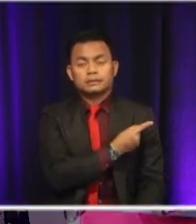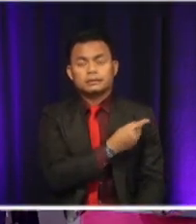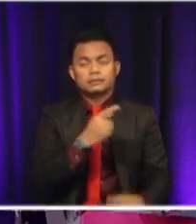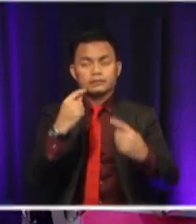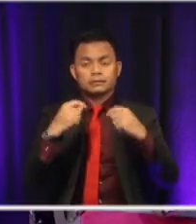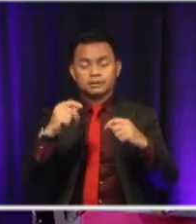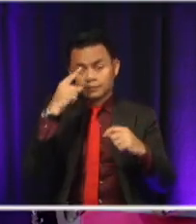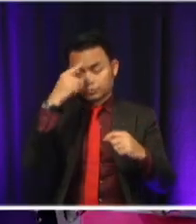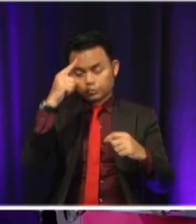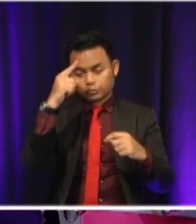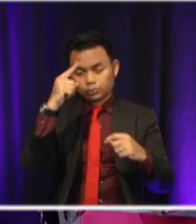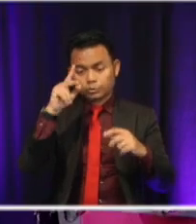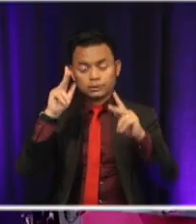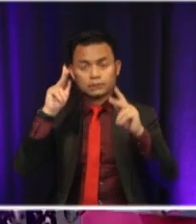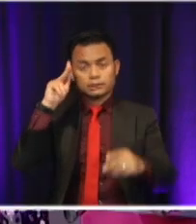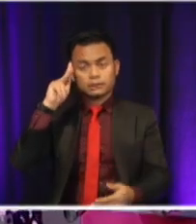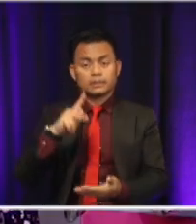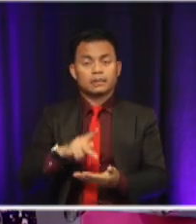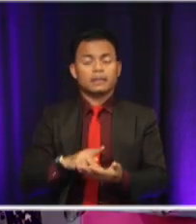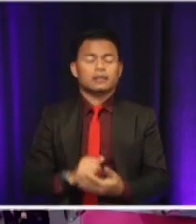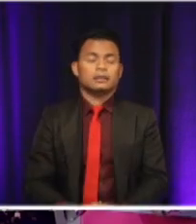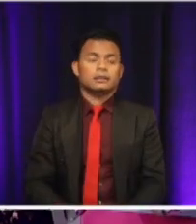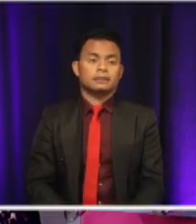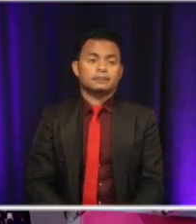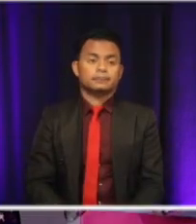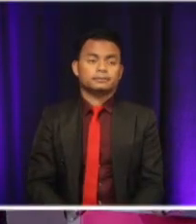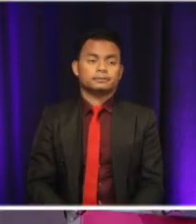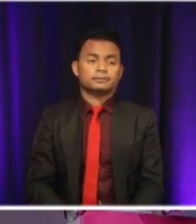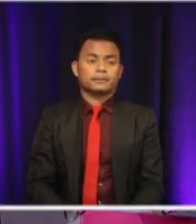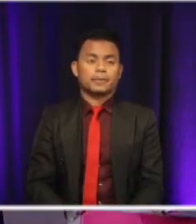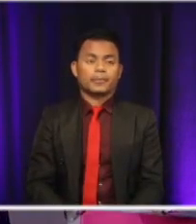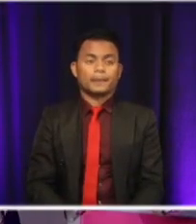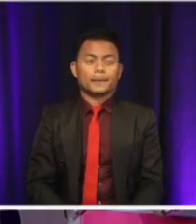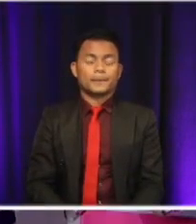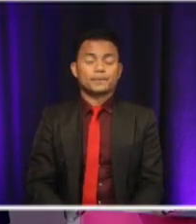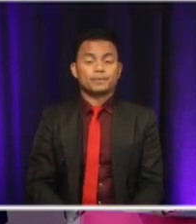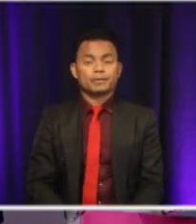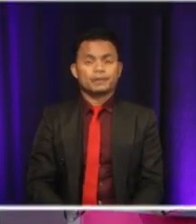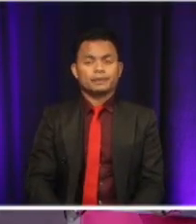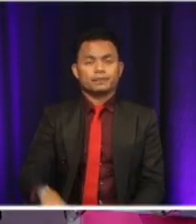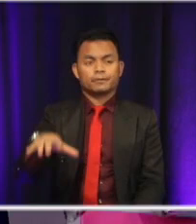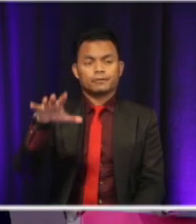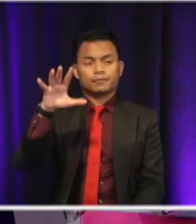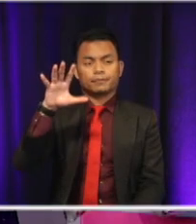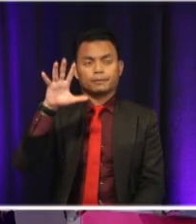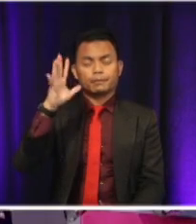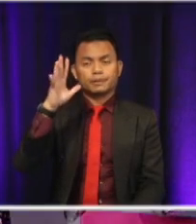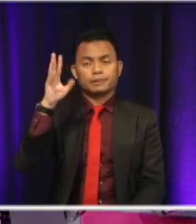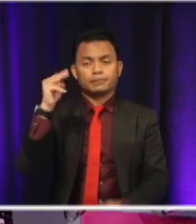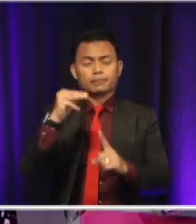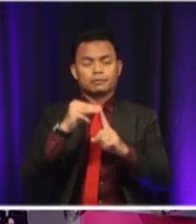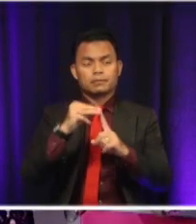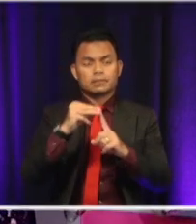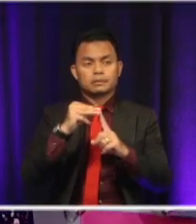that are found in the text. And a B question, also 15 marks, is probably going